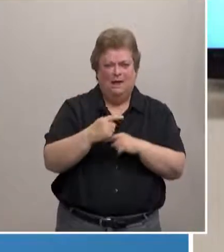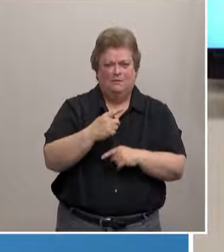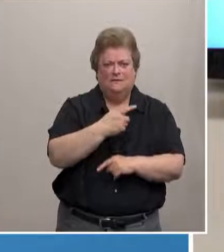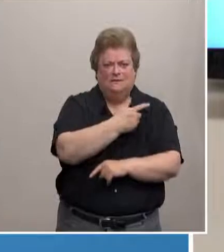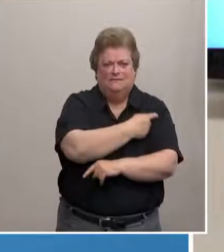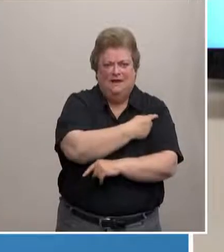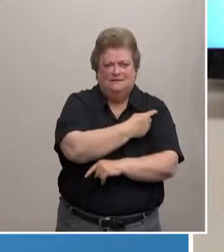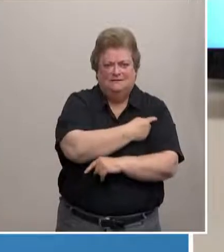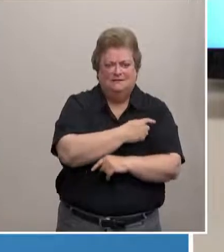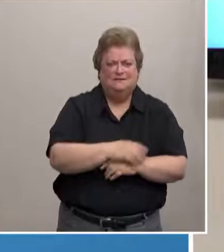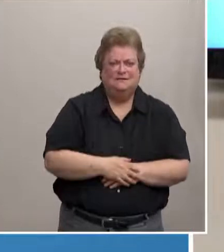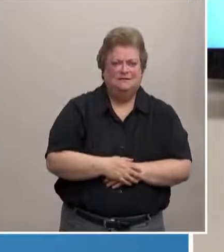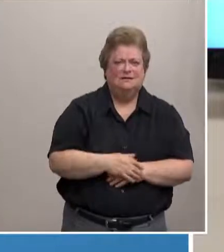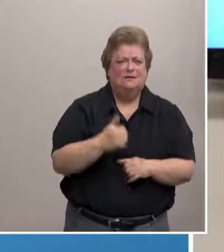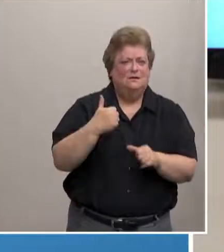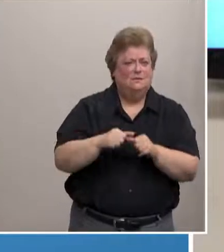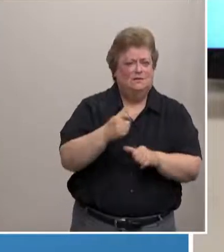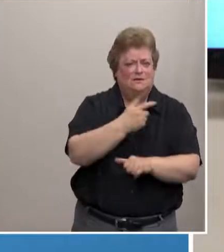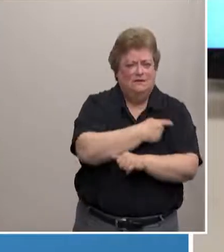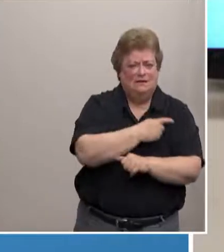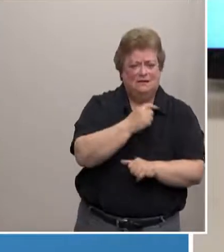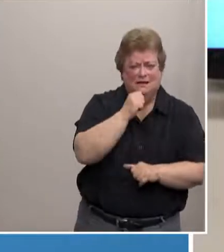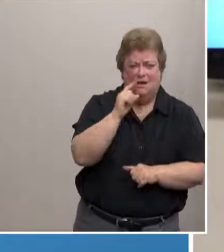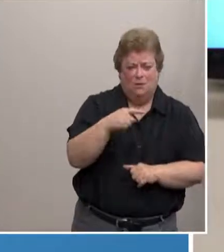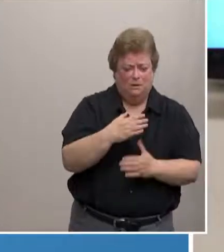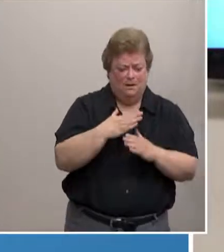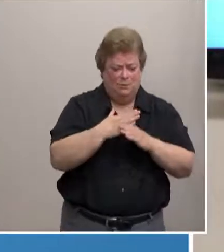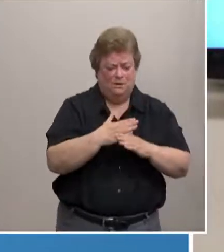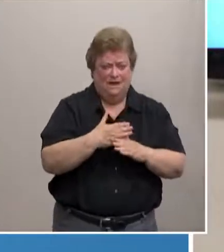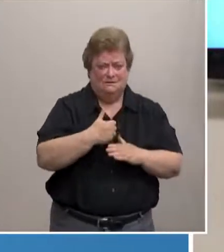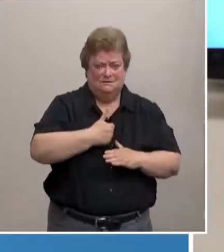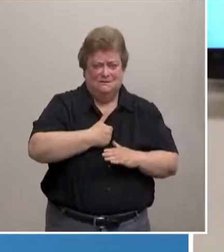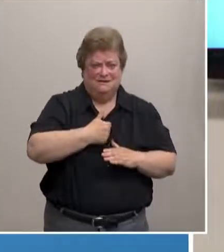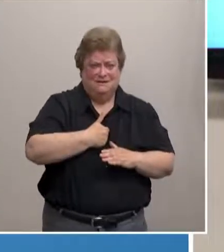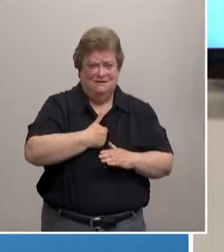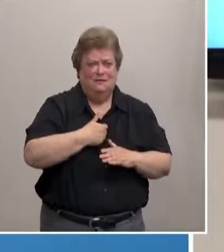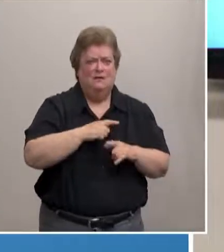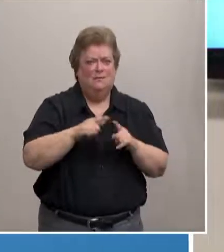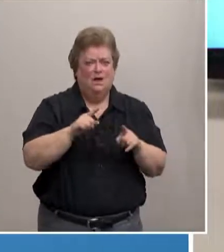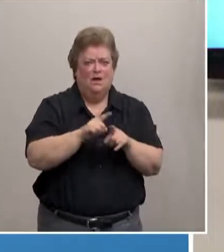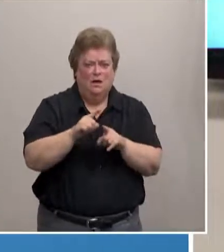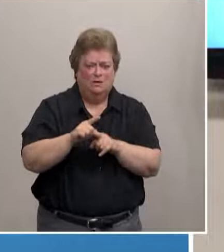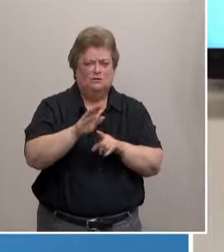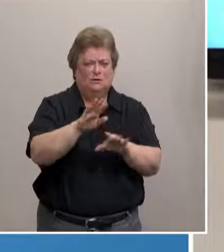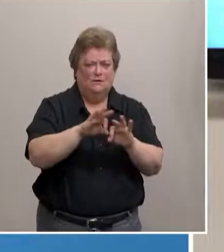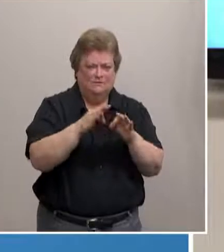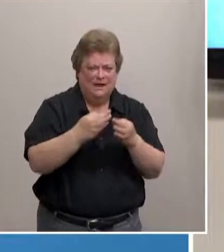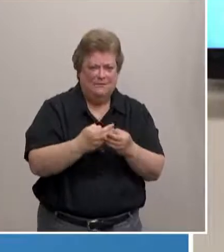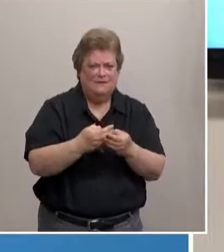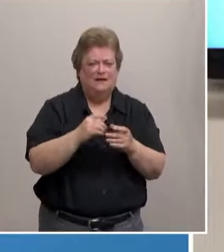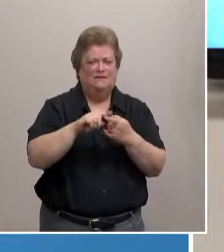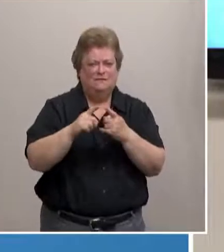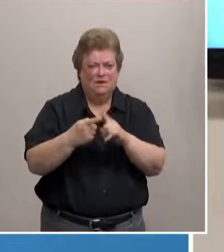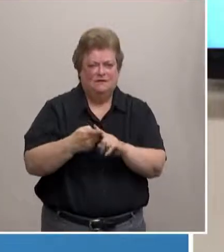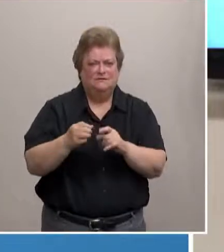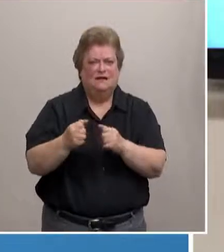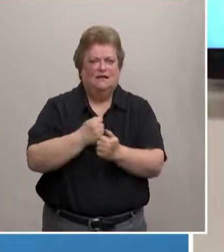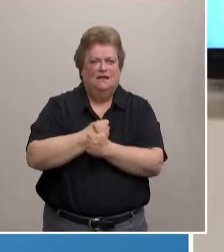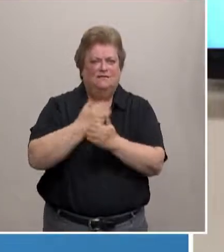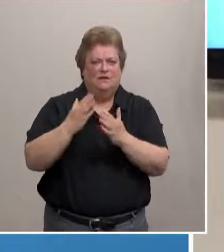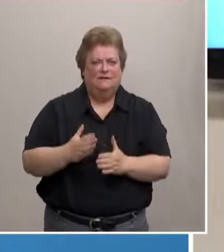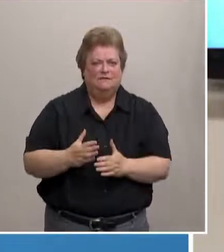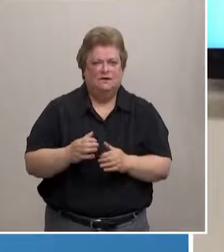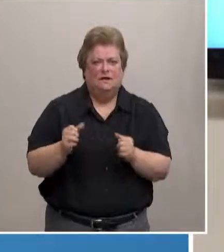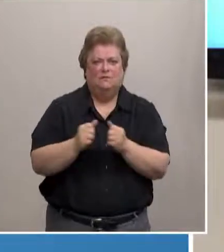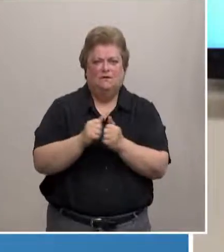vaccine. Remember, the vaccine not only protects you, it also protects your family, friends, and loved ones.